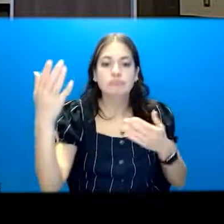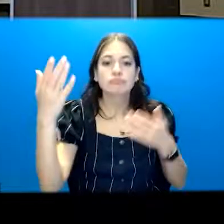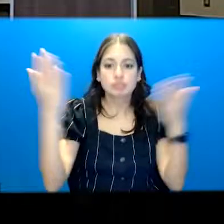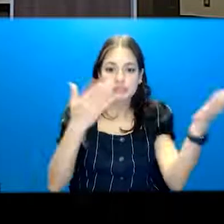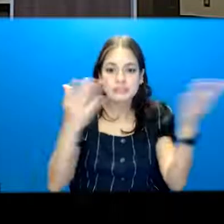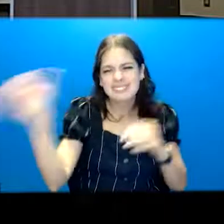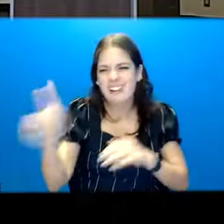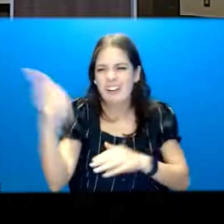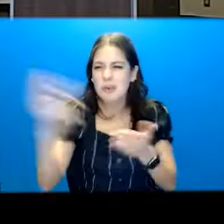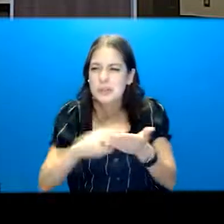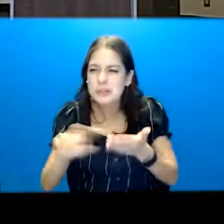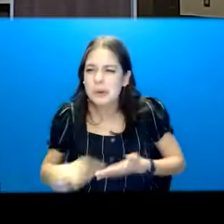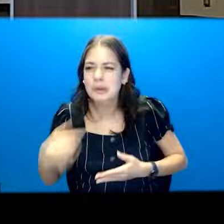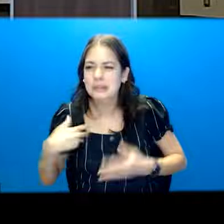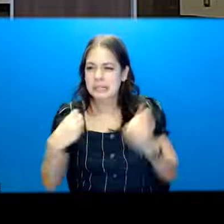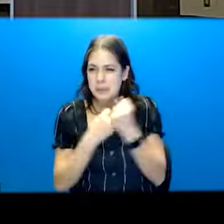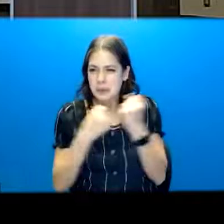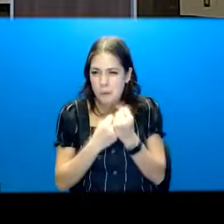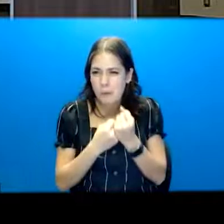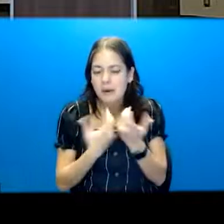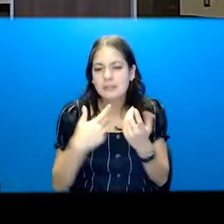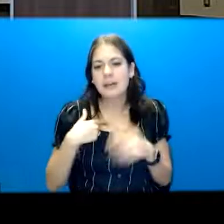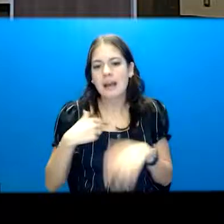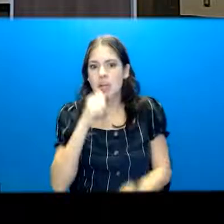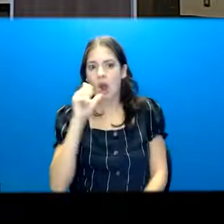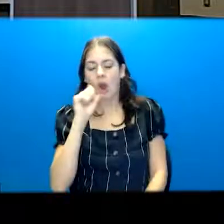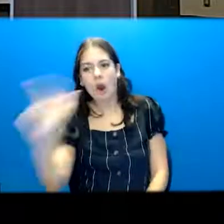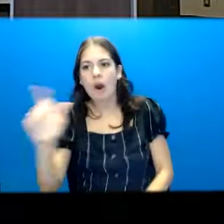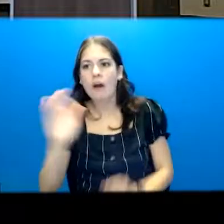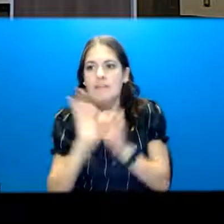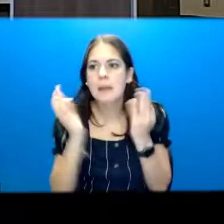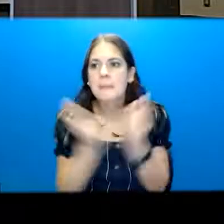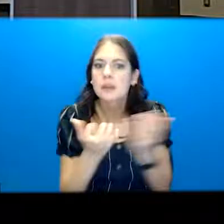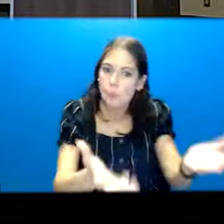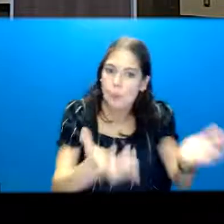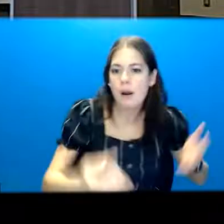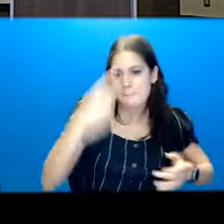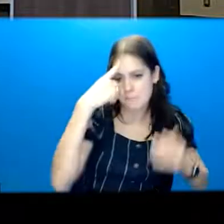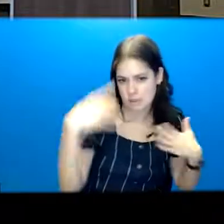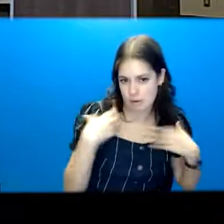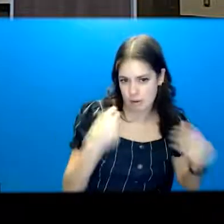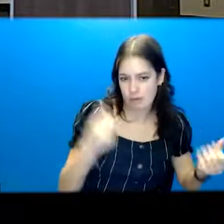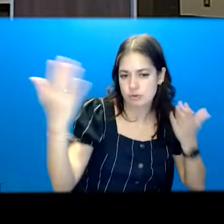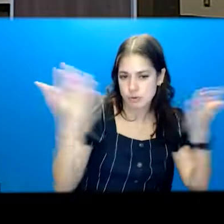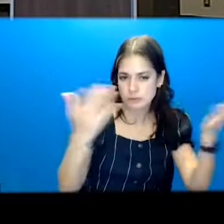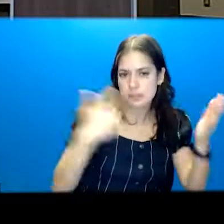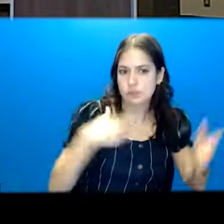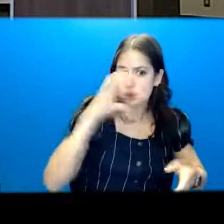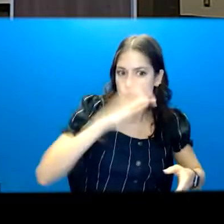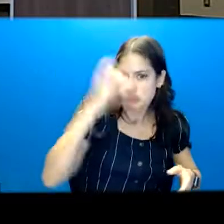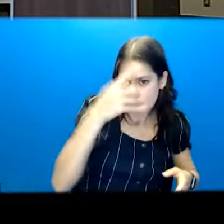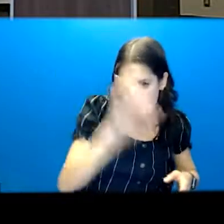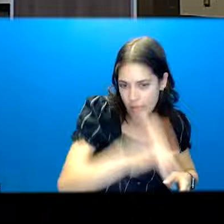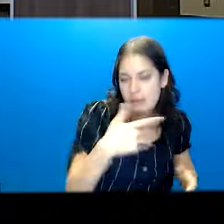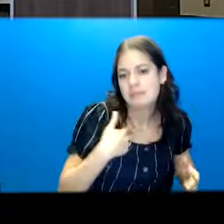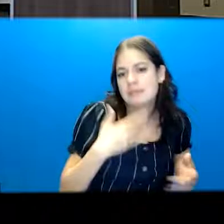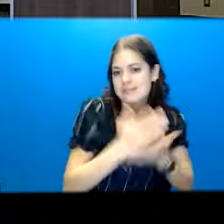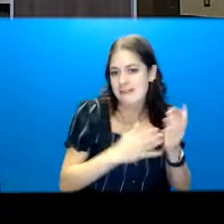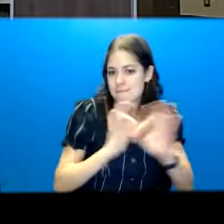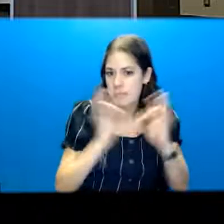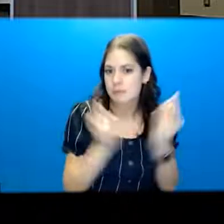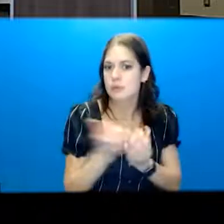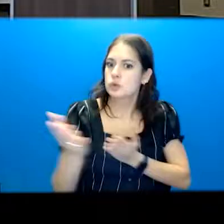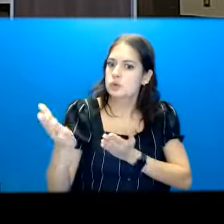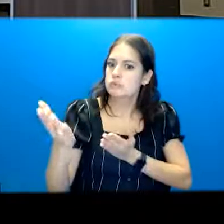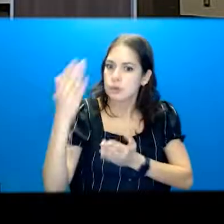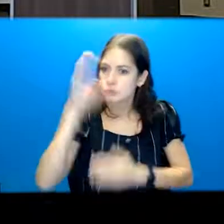I put other resources and support is because not all families are seeking mental health services. Some families are just seeking services